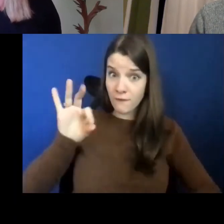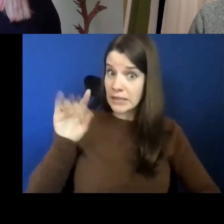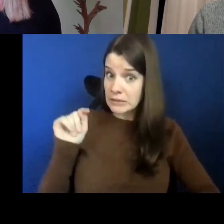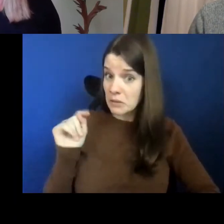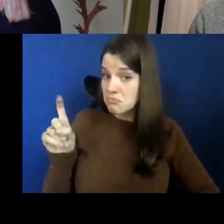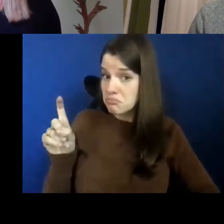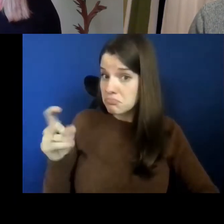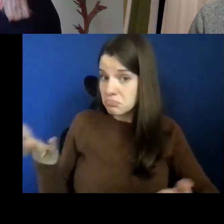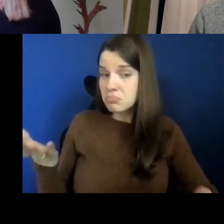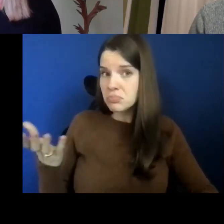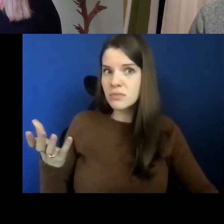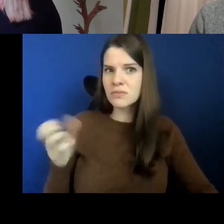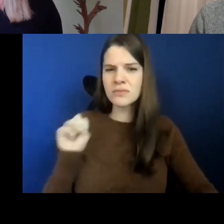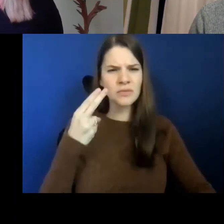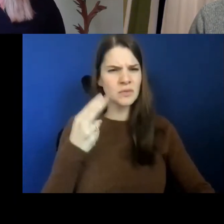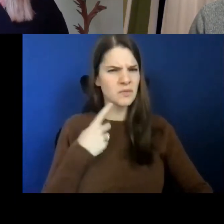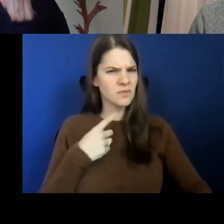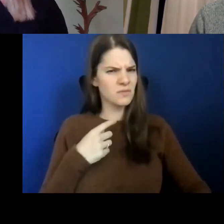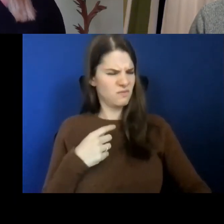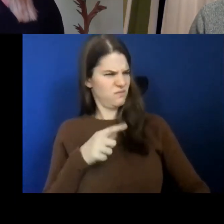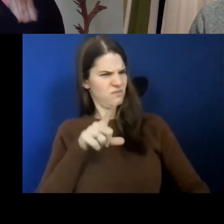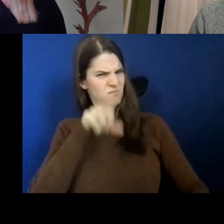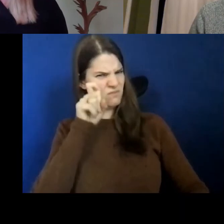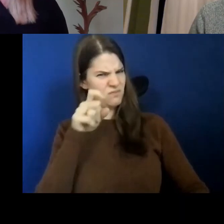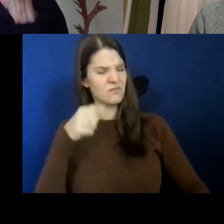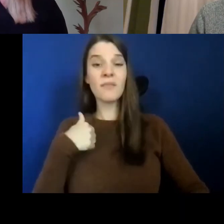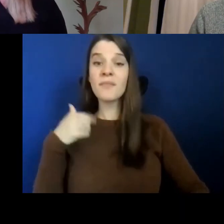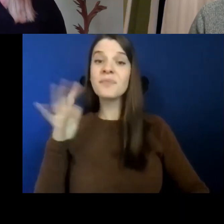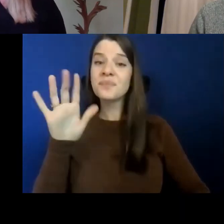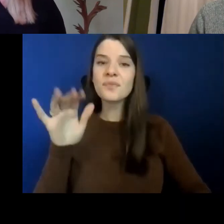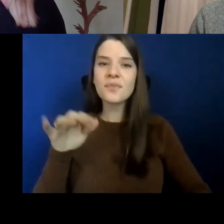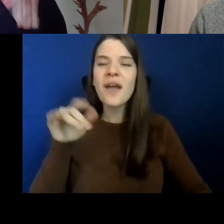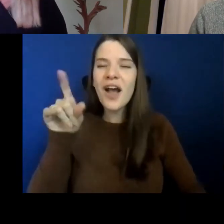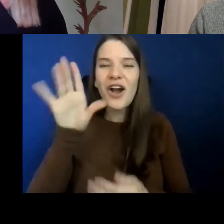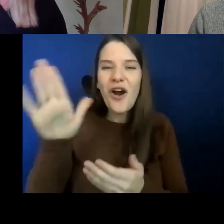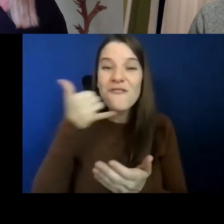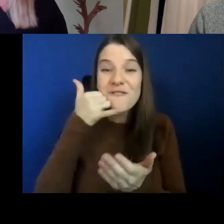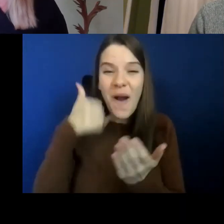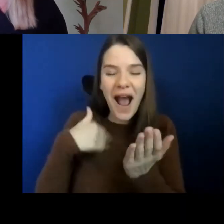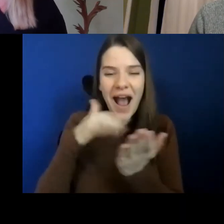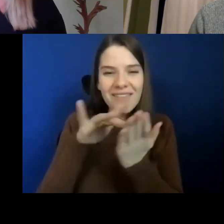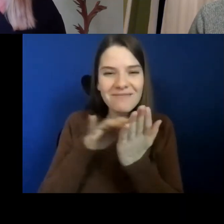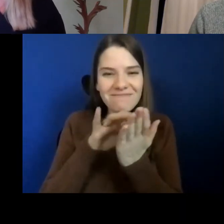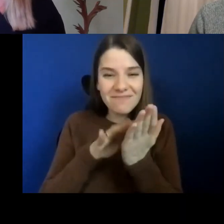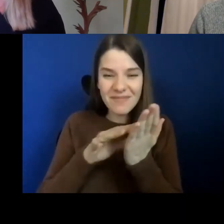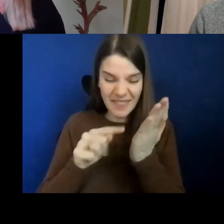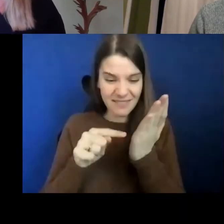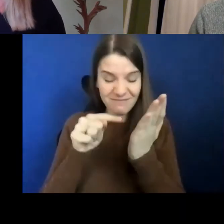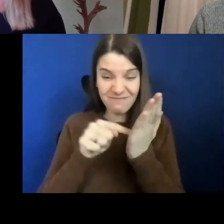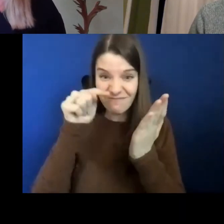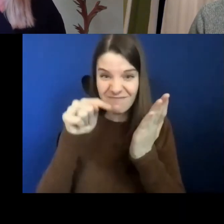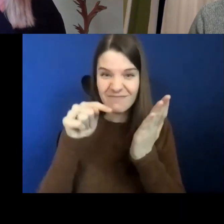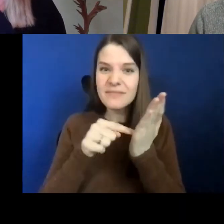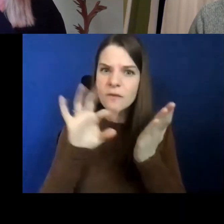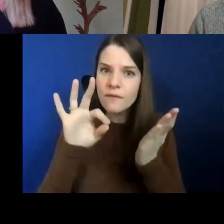And she said, what? And so I pressed on her phone, the FaceTime, and that was the first time she'd seen her daughter in 7